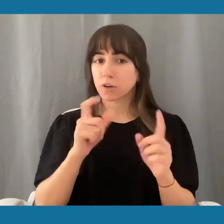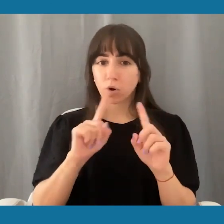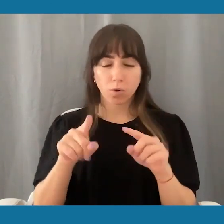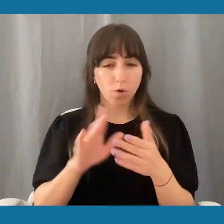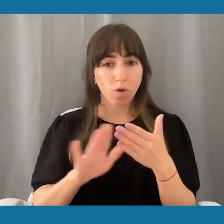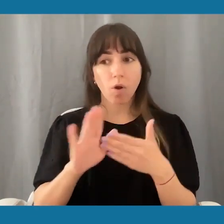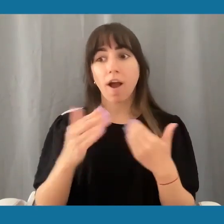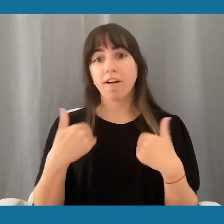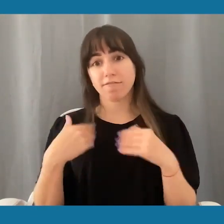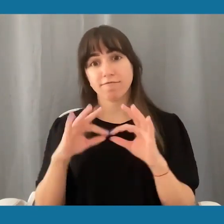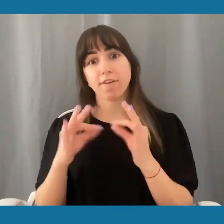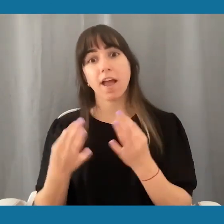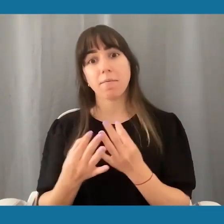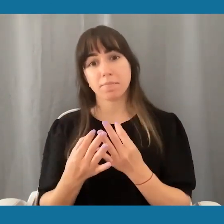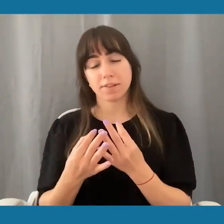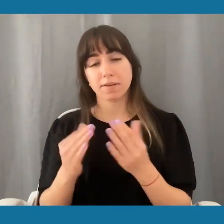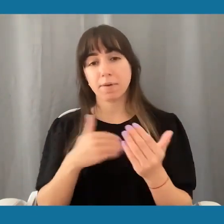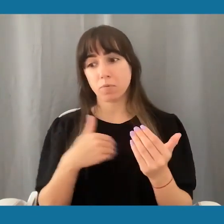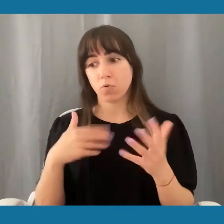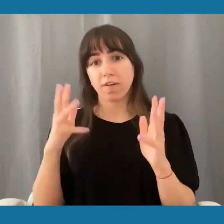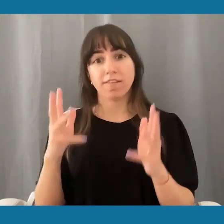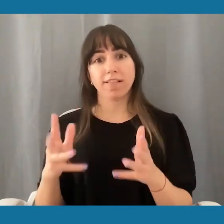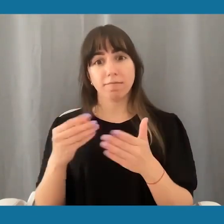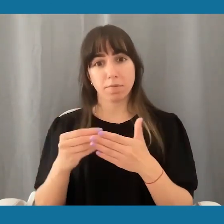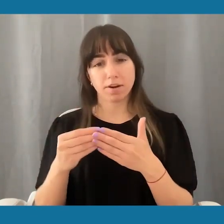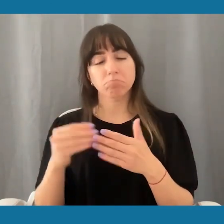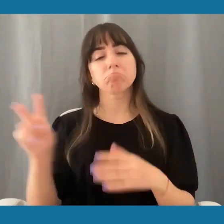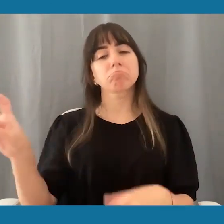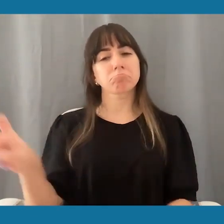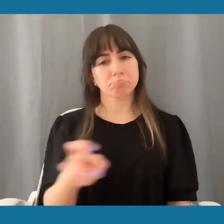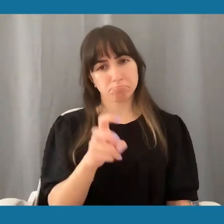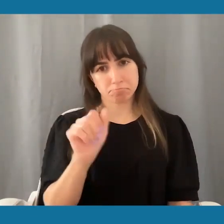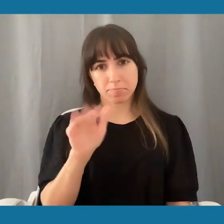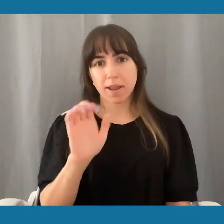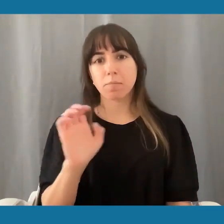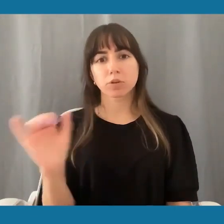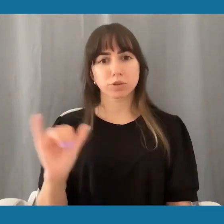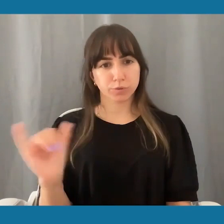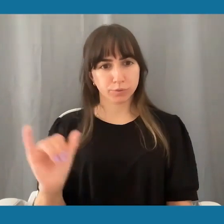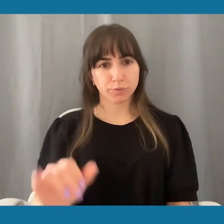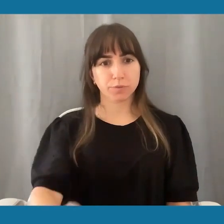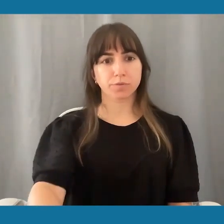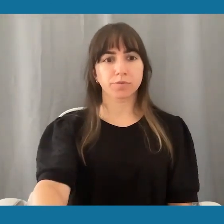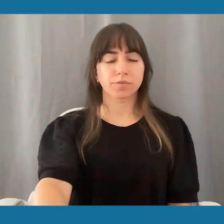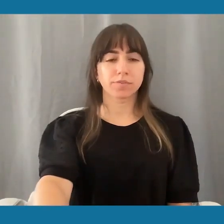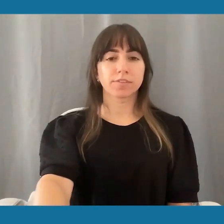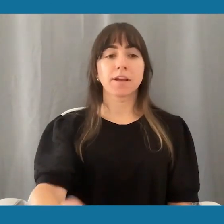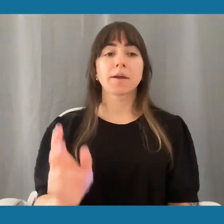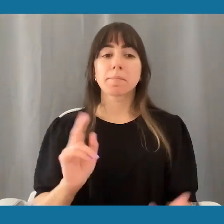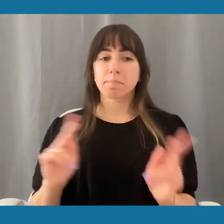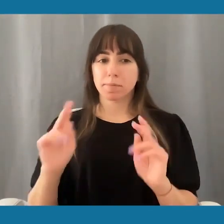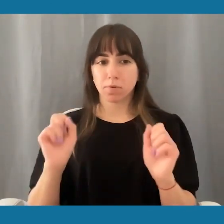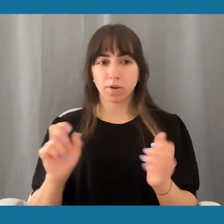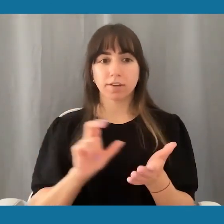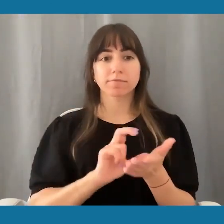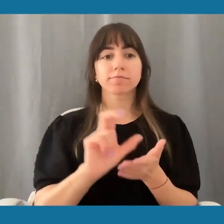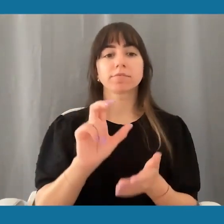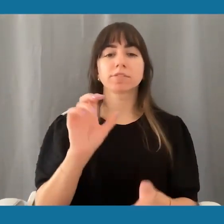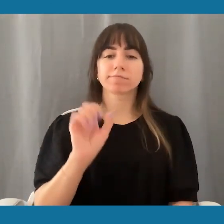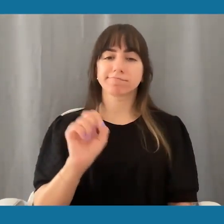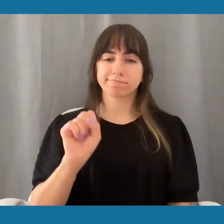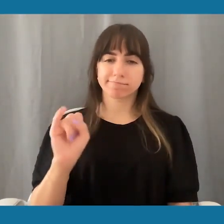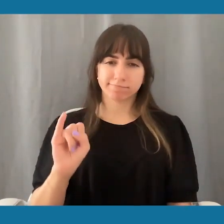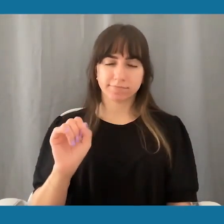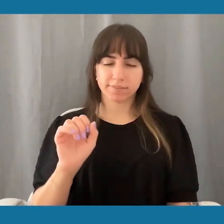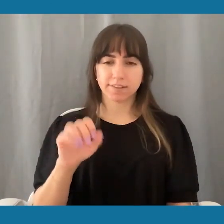individuals can contribute Social Security funds, either leftover funds or directly deposit. And as I mentioned, if there's a rep pay involved, they